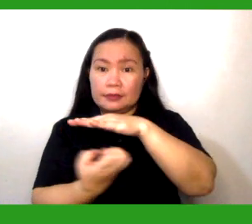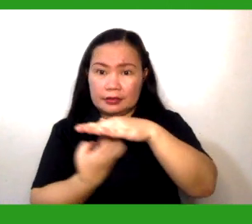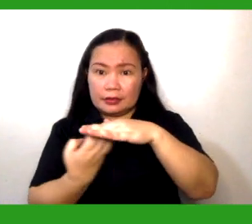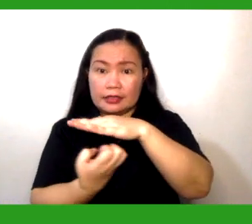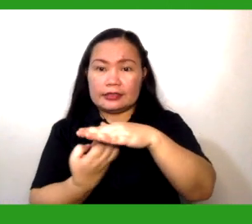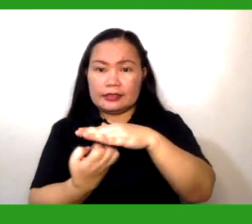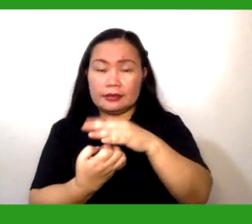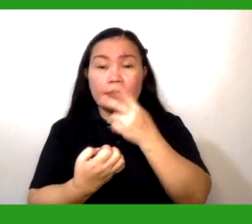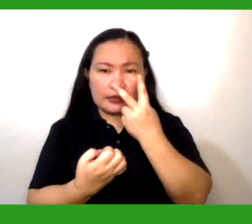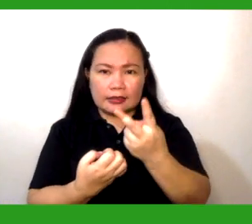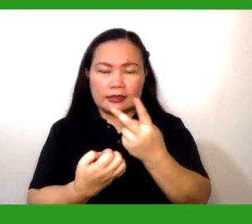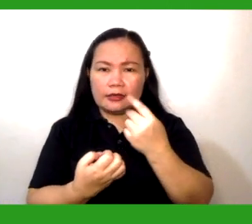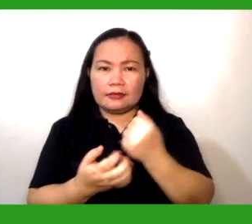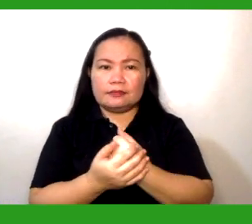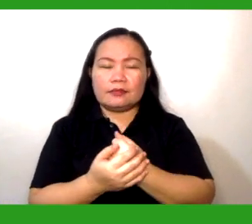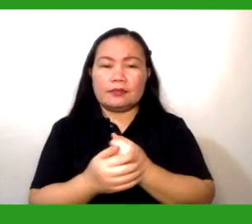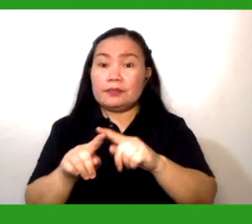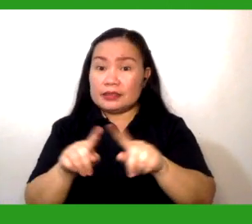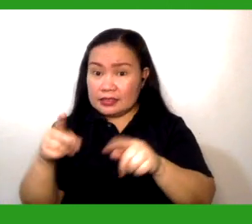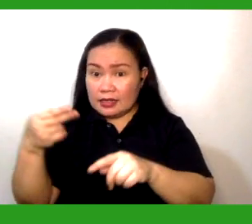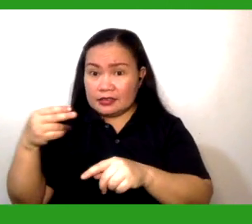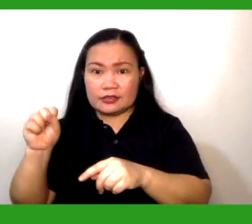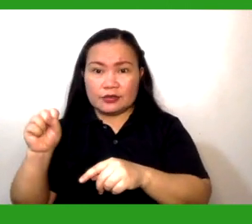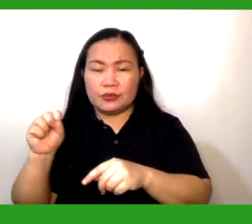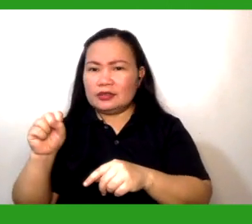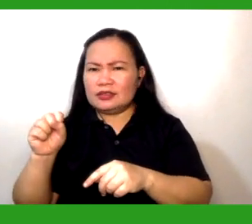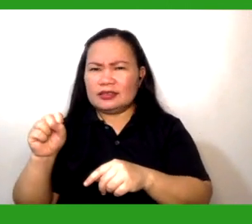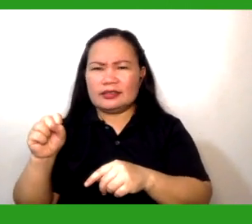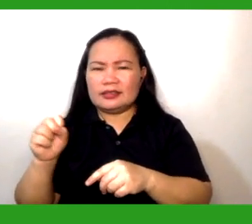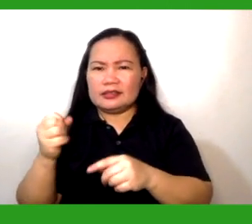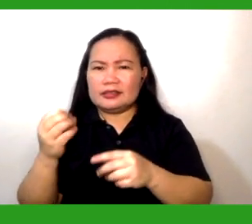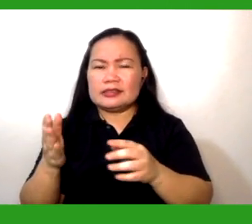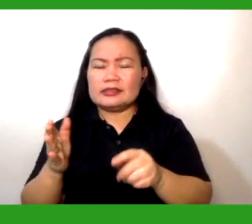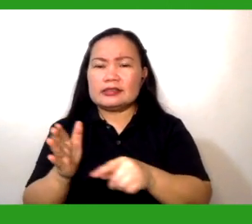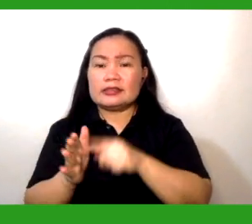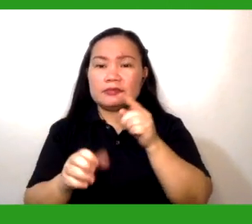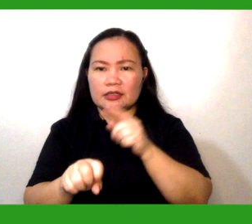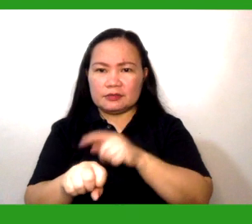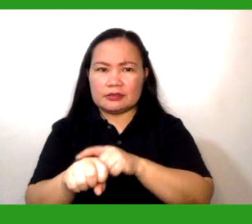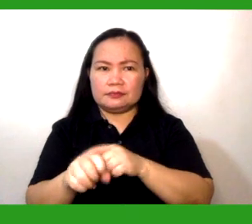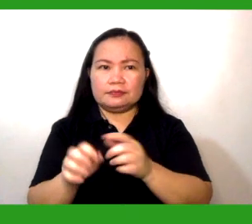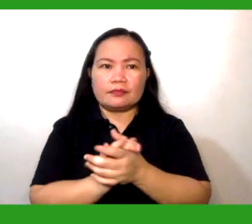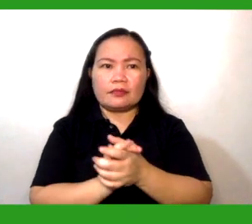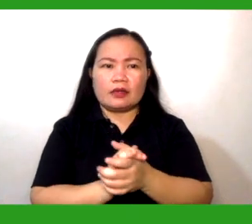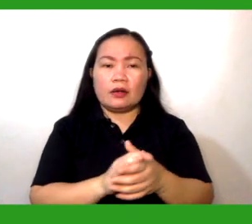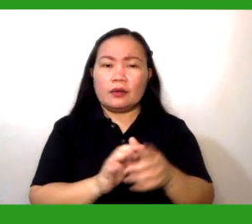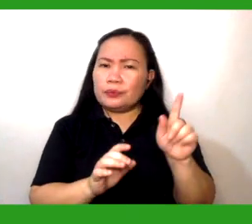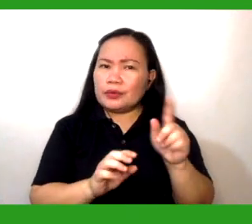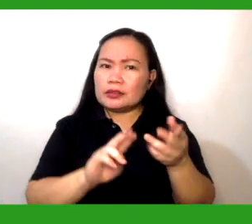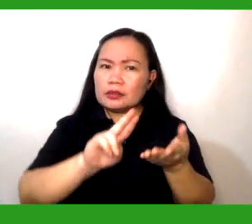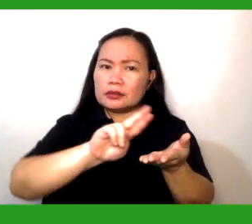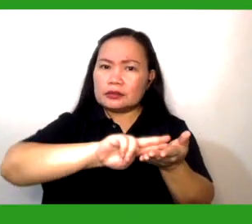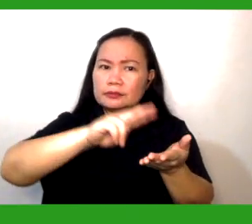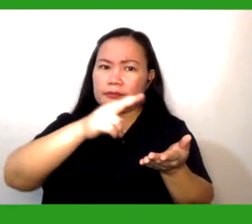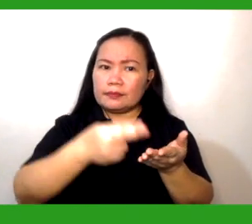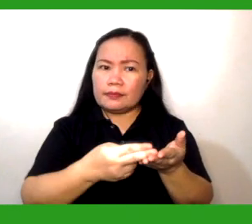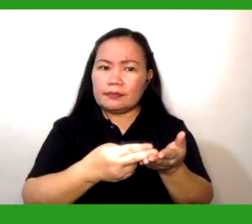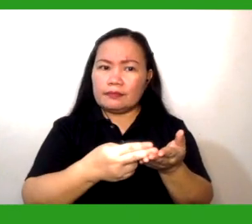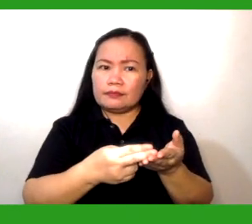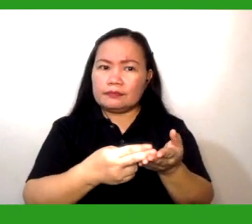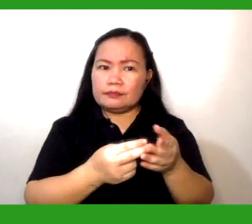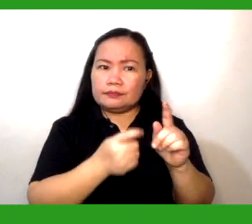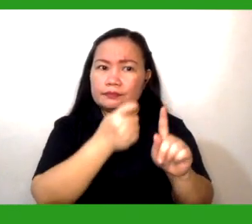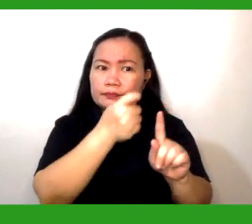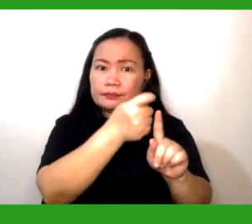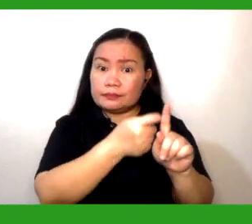makita. Okay? So, I know familiar kayo dyan. Next. So, what are the units of temperature?